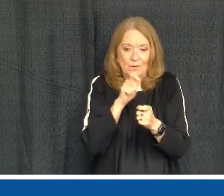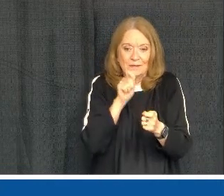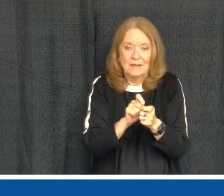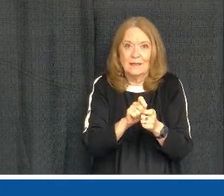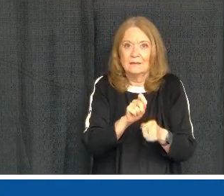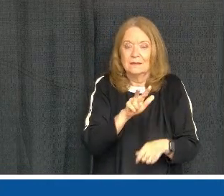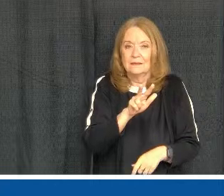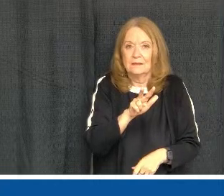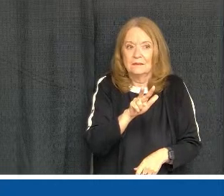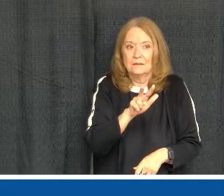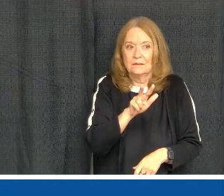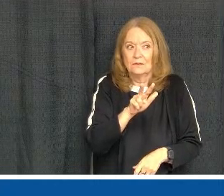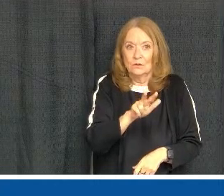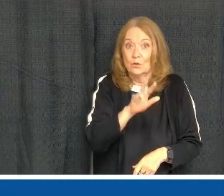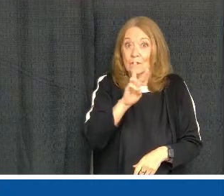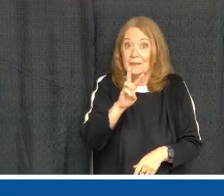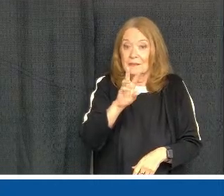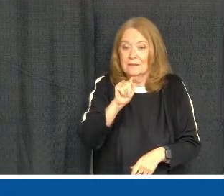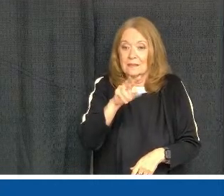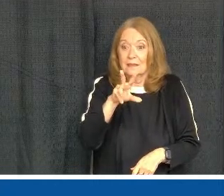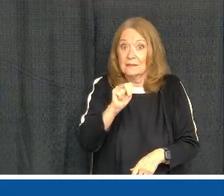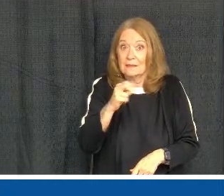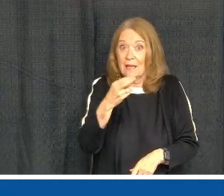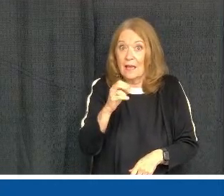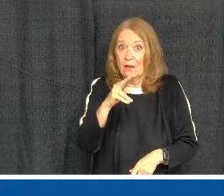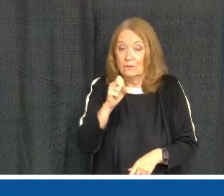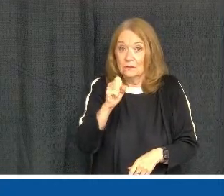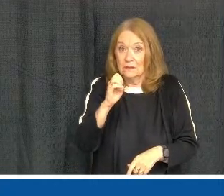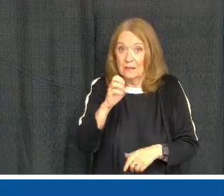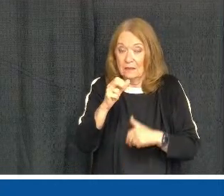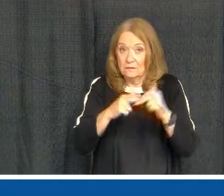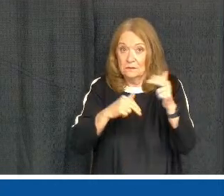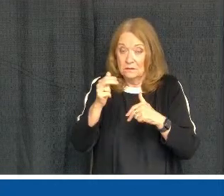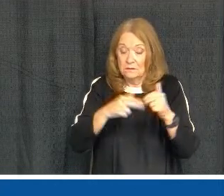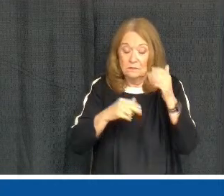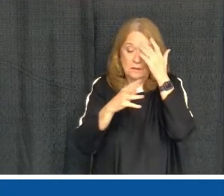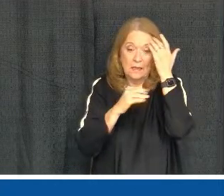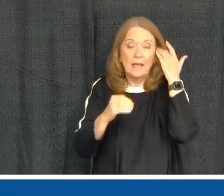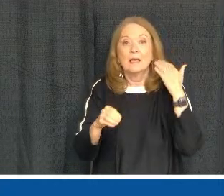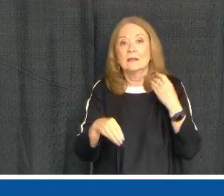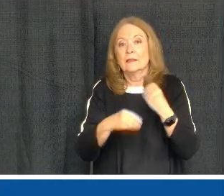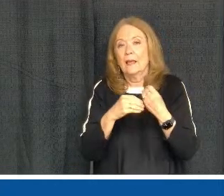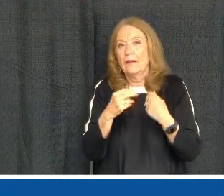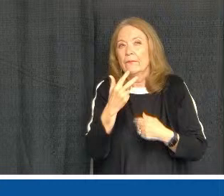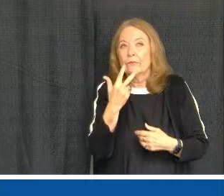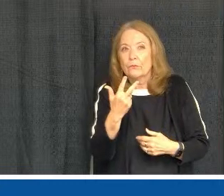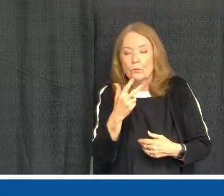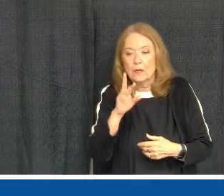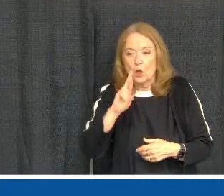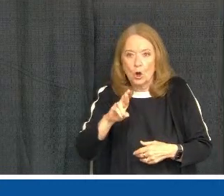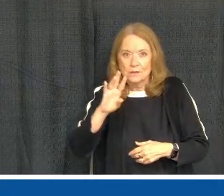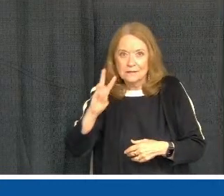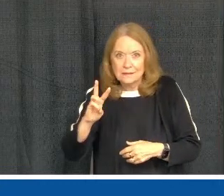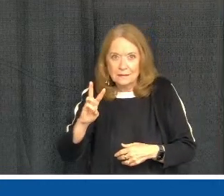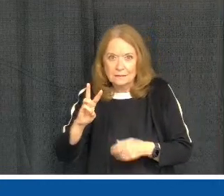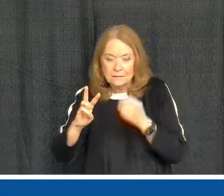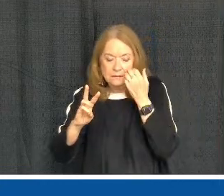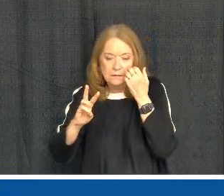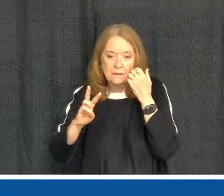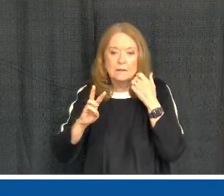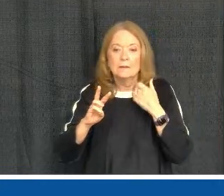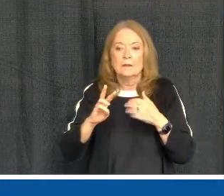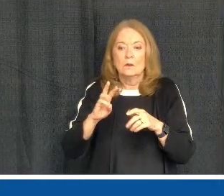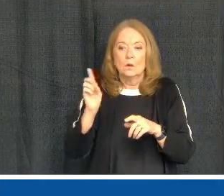36 townhouses. And then it also allows them to add about 3 R6 units by rounding out where